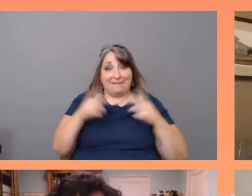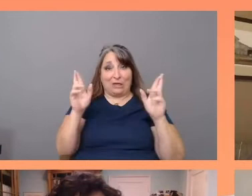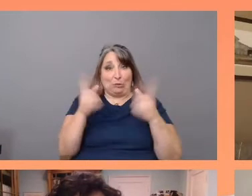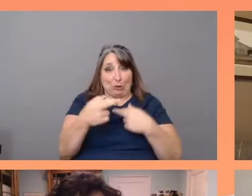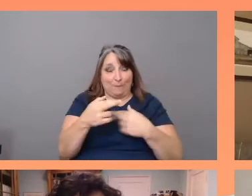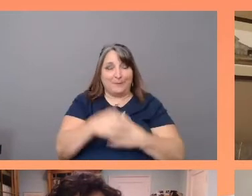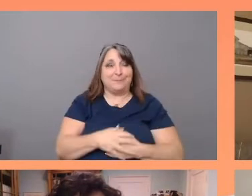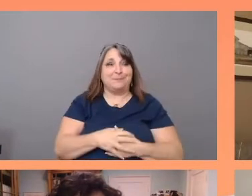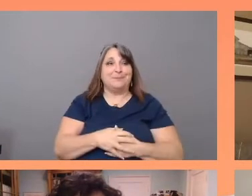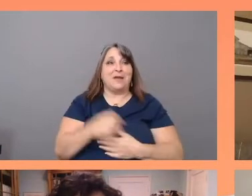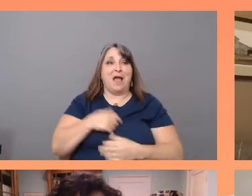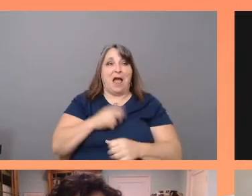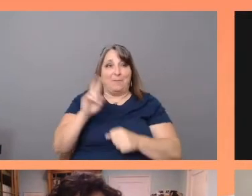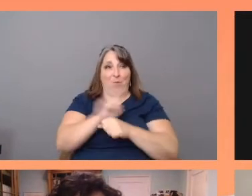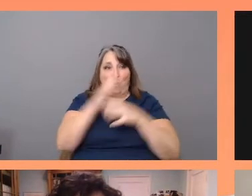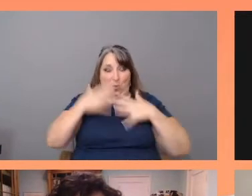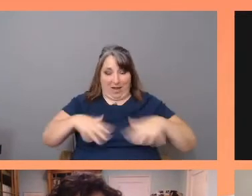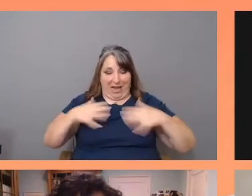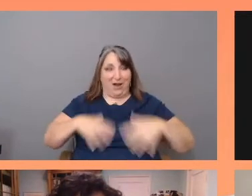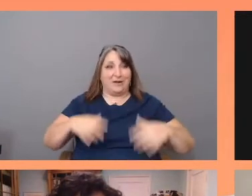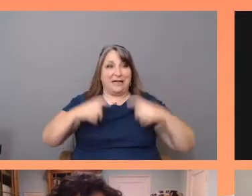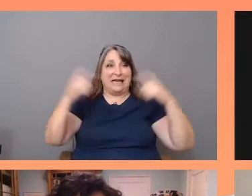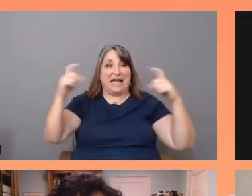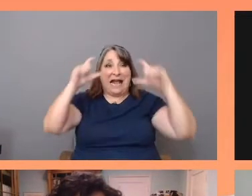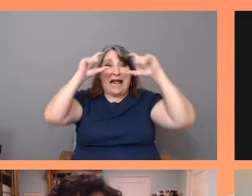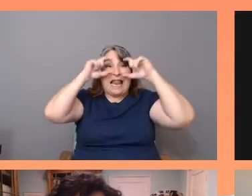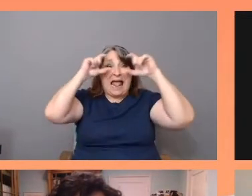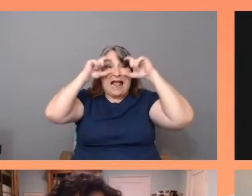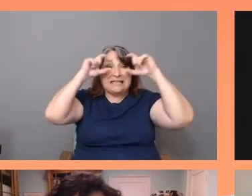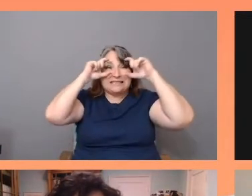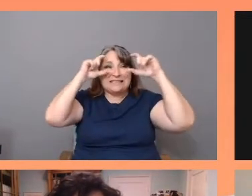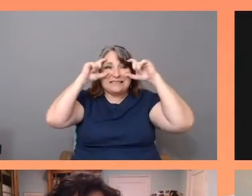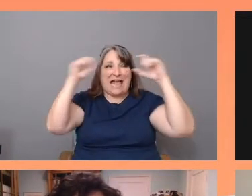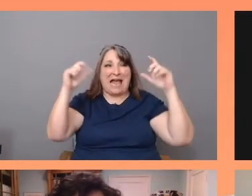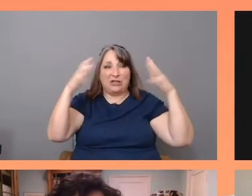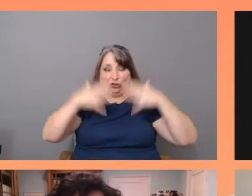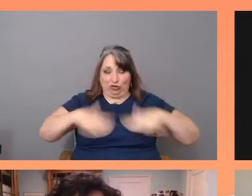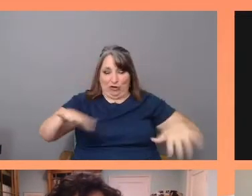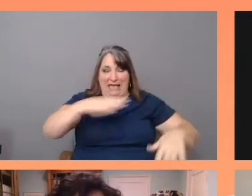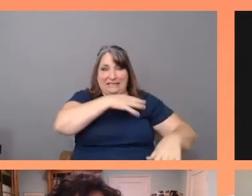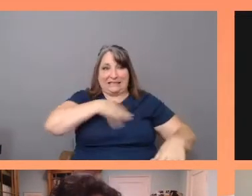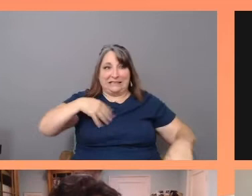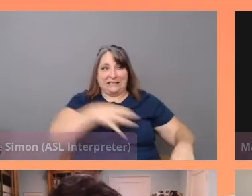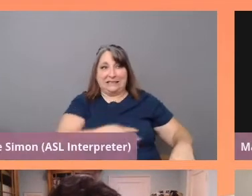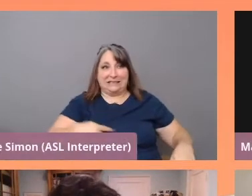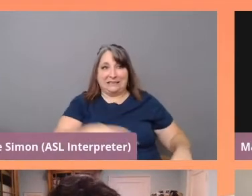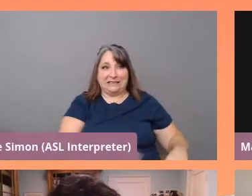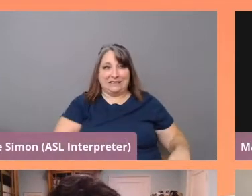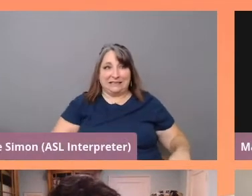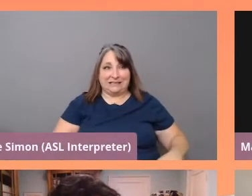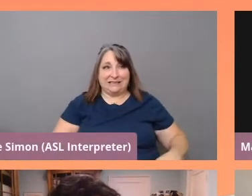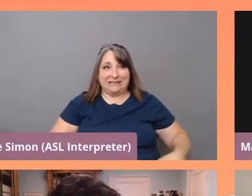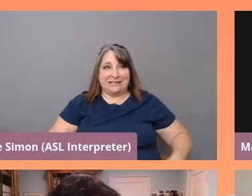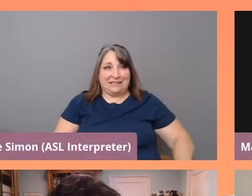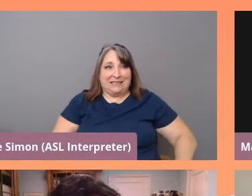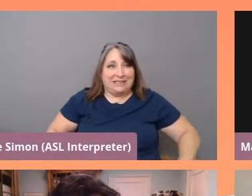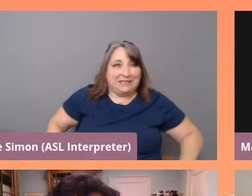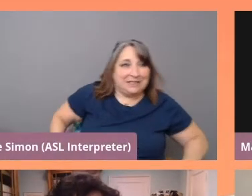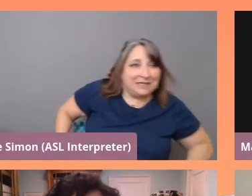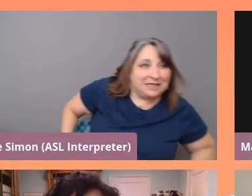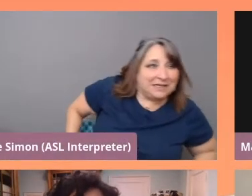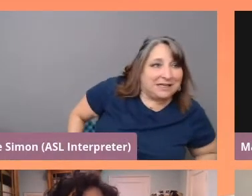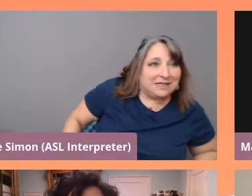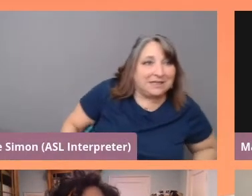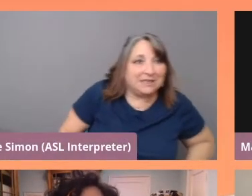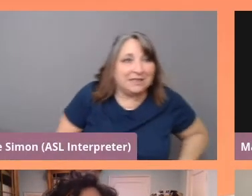and I'm wearing pink glasses and a striped dress. So again, we're so honored to be